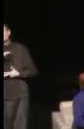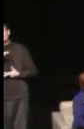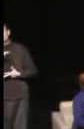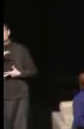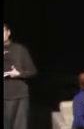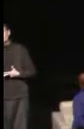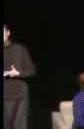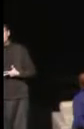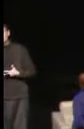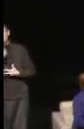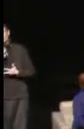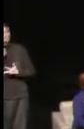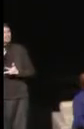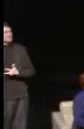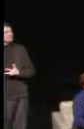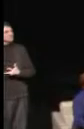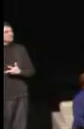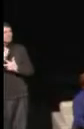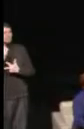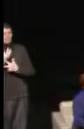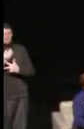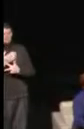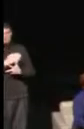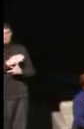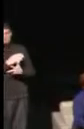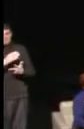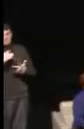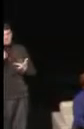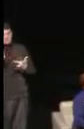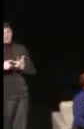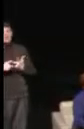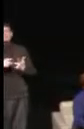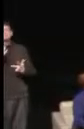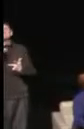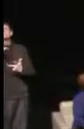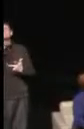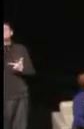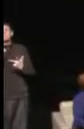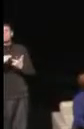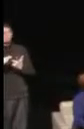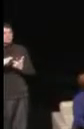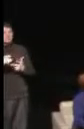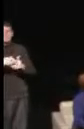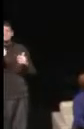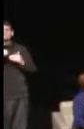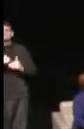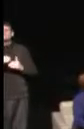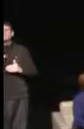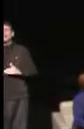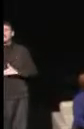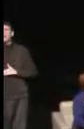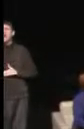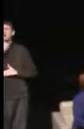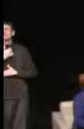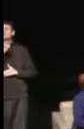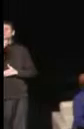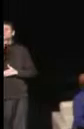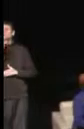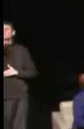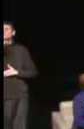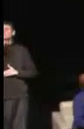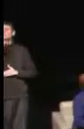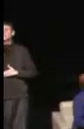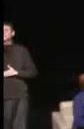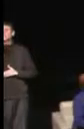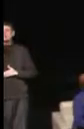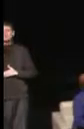about the museum's Indigenous Perspectives Gallery, and we will follow that by a panel of some team members who will talk about the museum